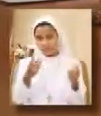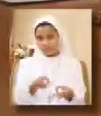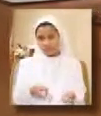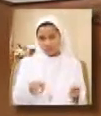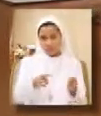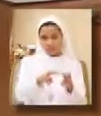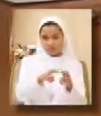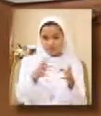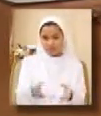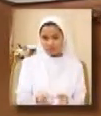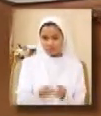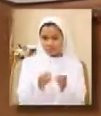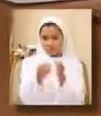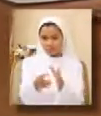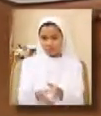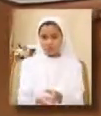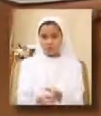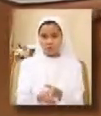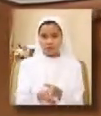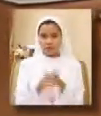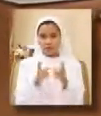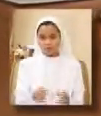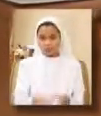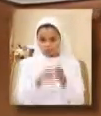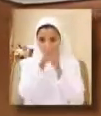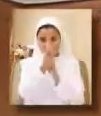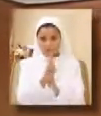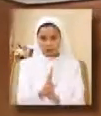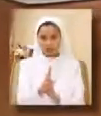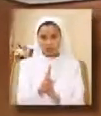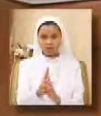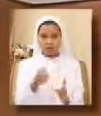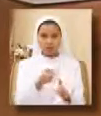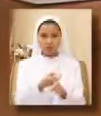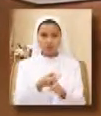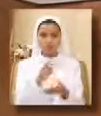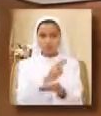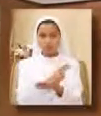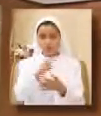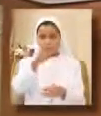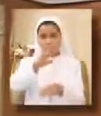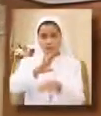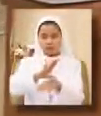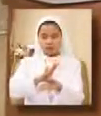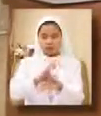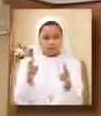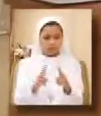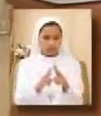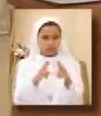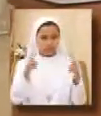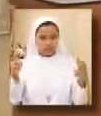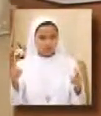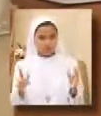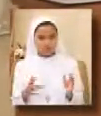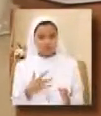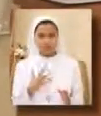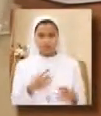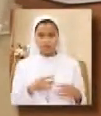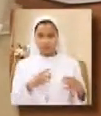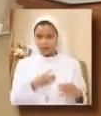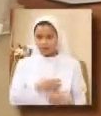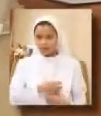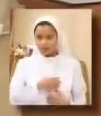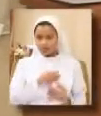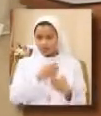See, very emotional to eh. Para bagang, siyempre, as padi, as obispo,